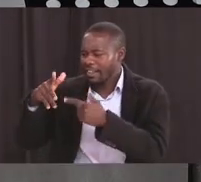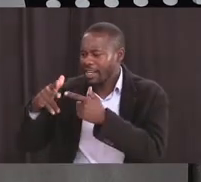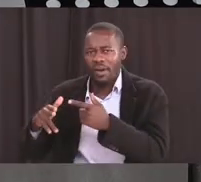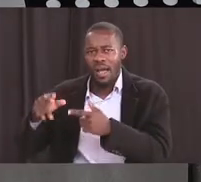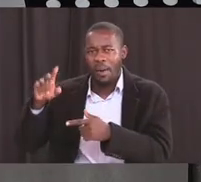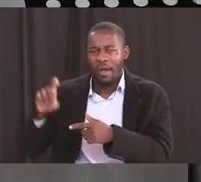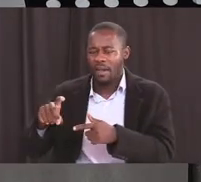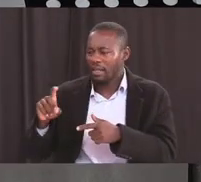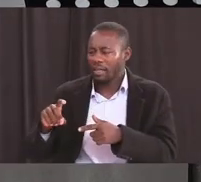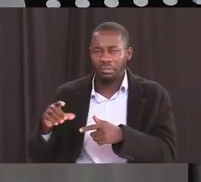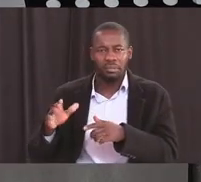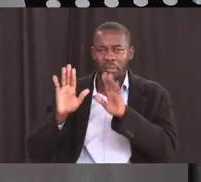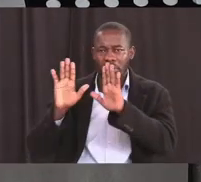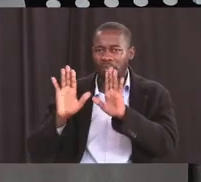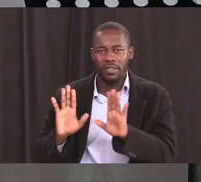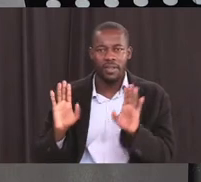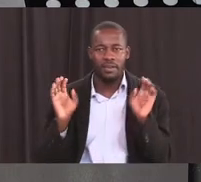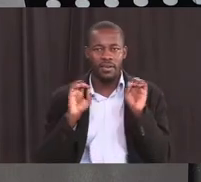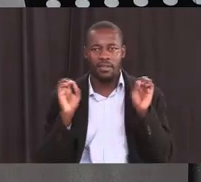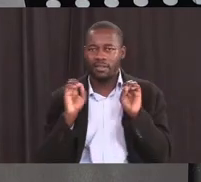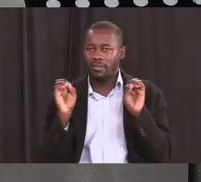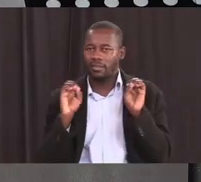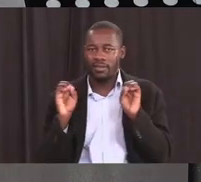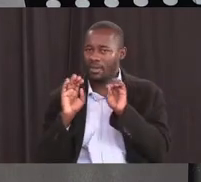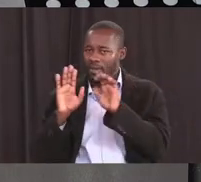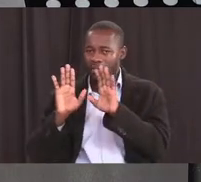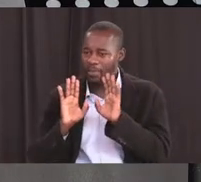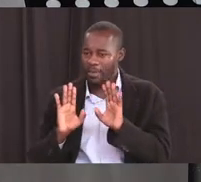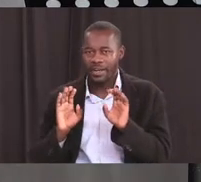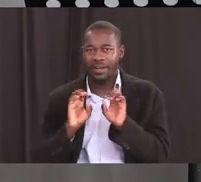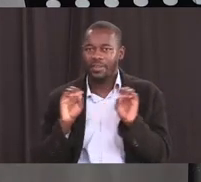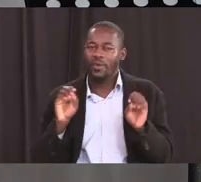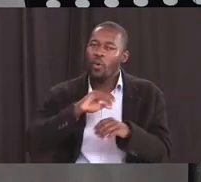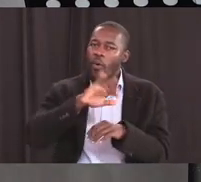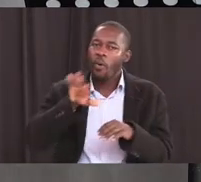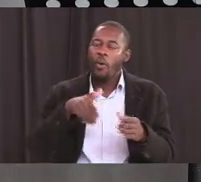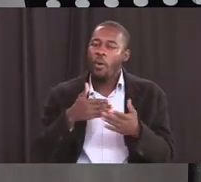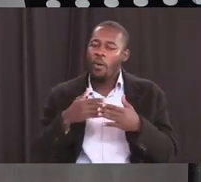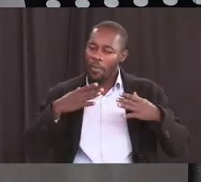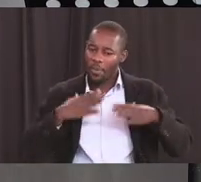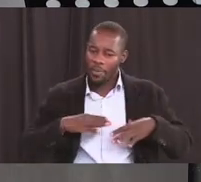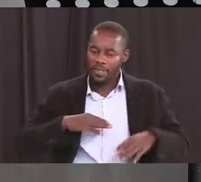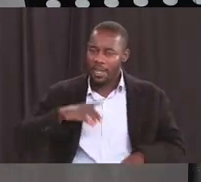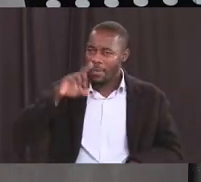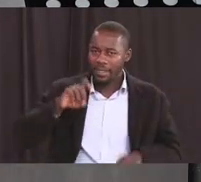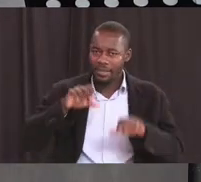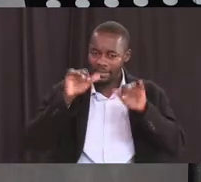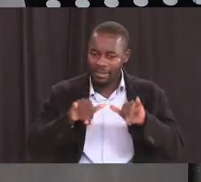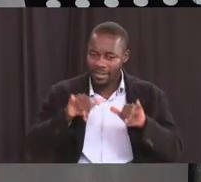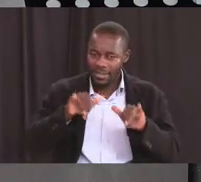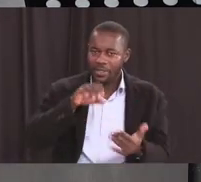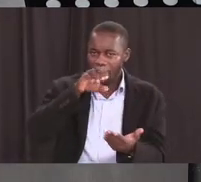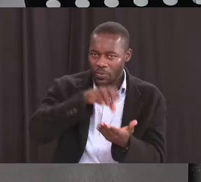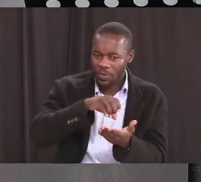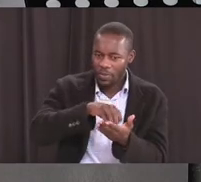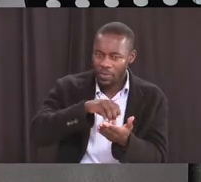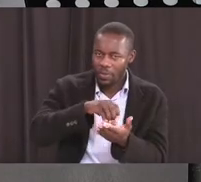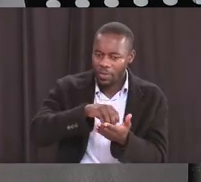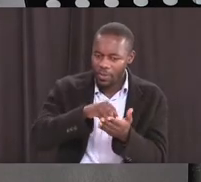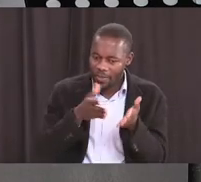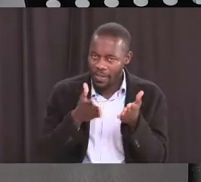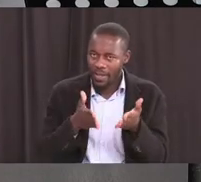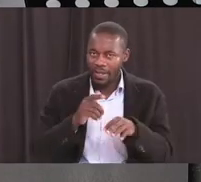keeping God's command is what counts. Each person should remain in the situation they were in when God called